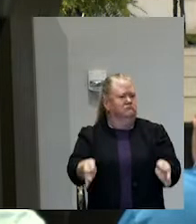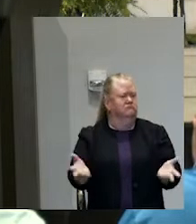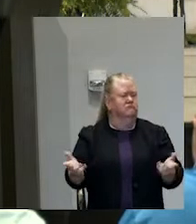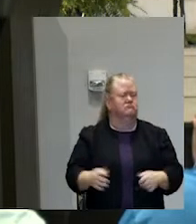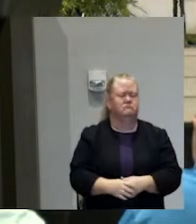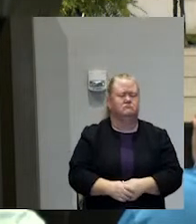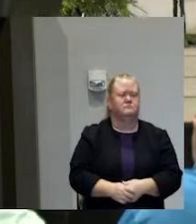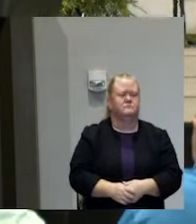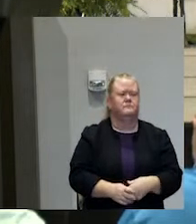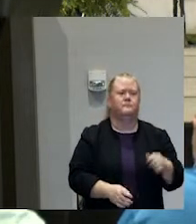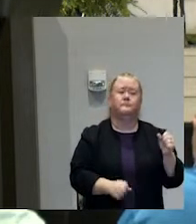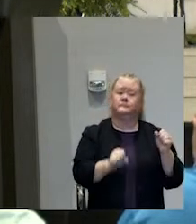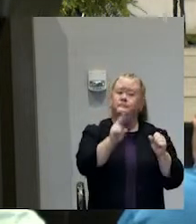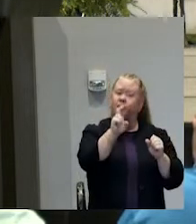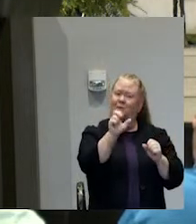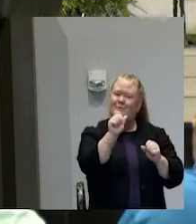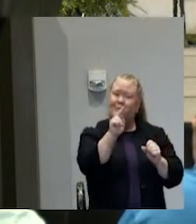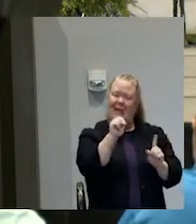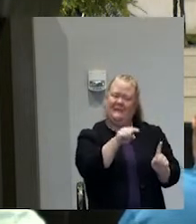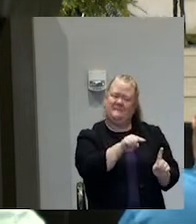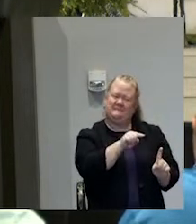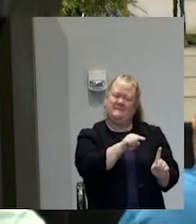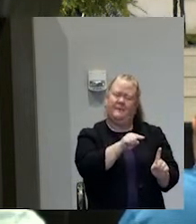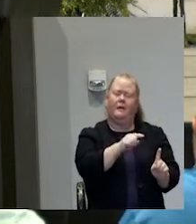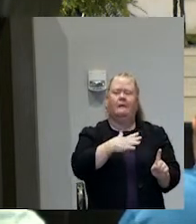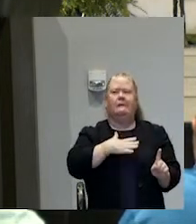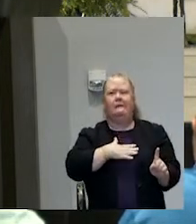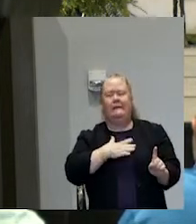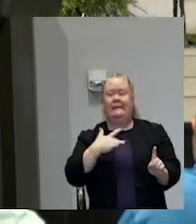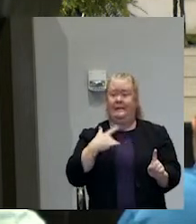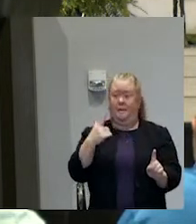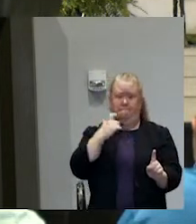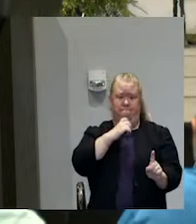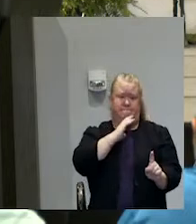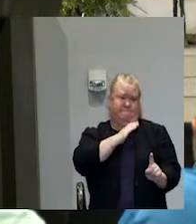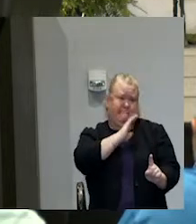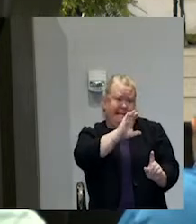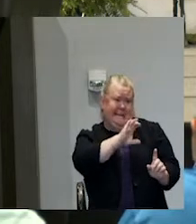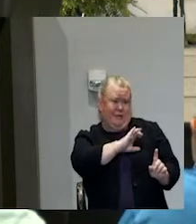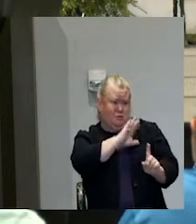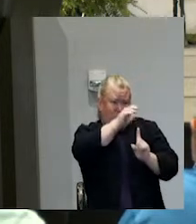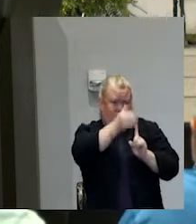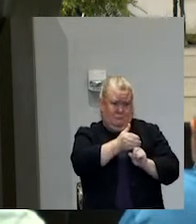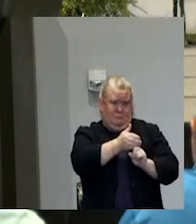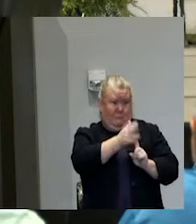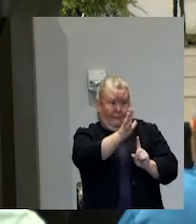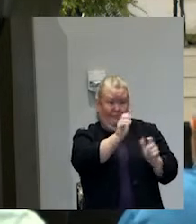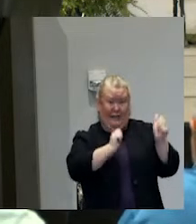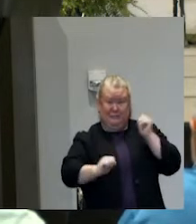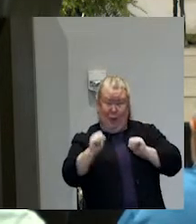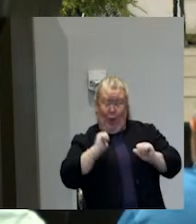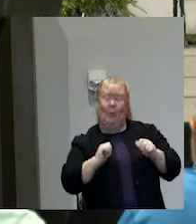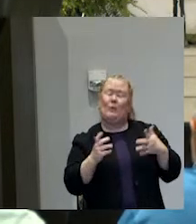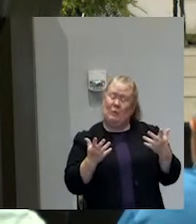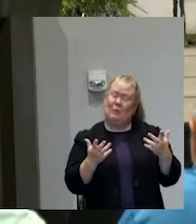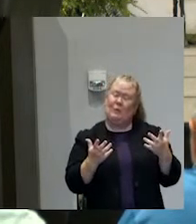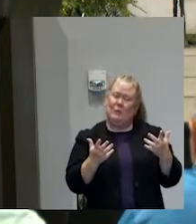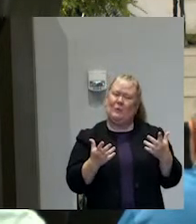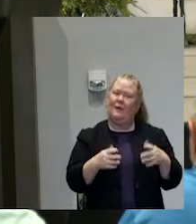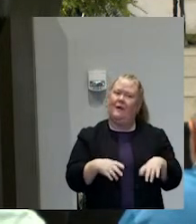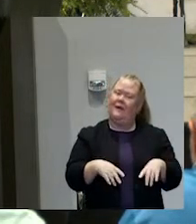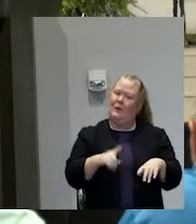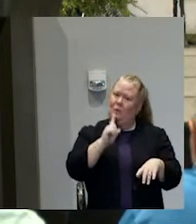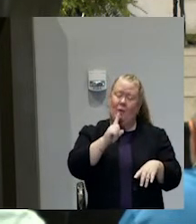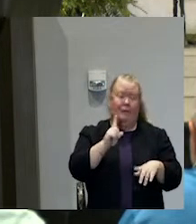Sue-Ann? Yeah, I mean, by nature of who I play in the show, it's one of those things that has